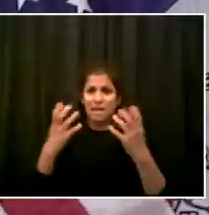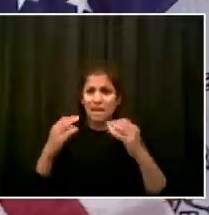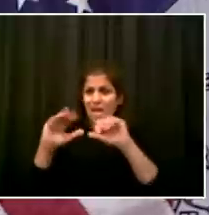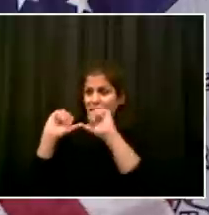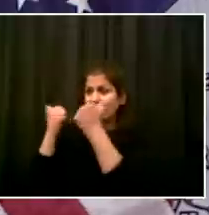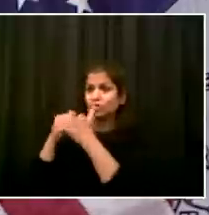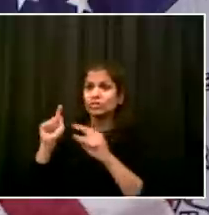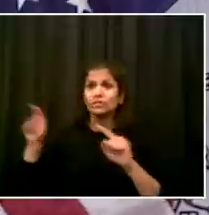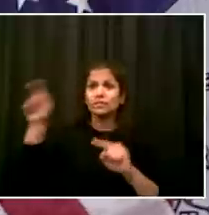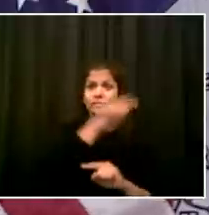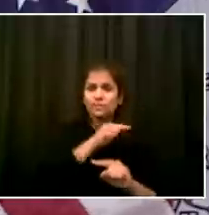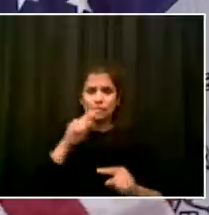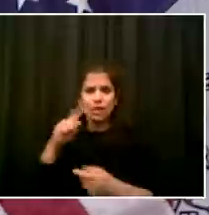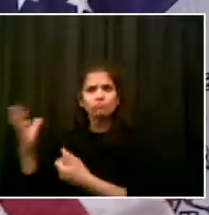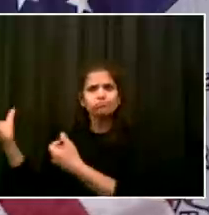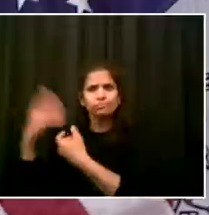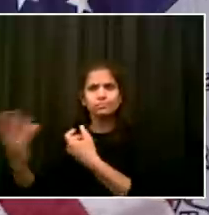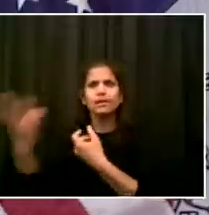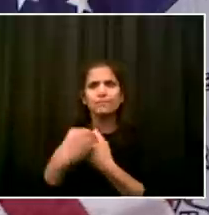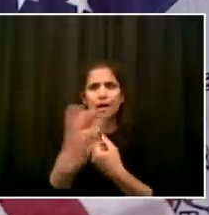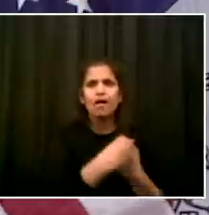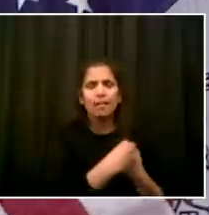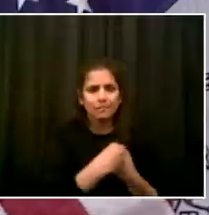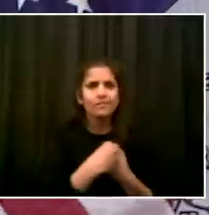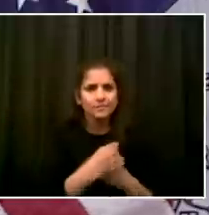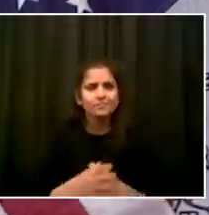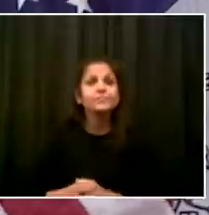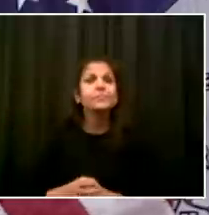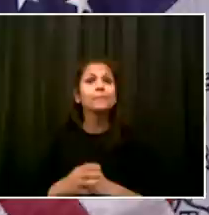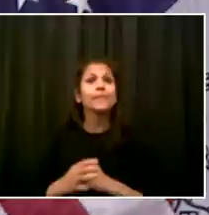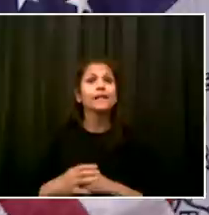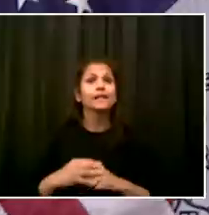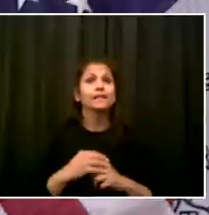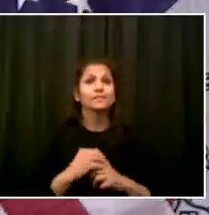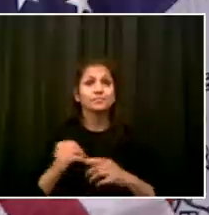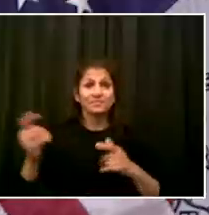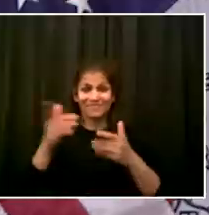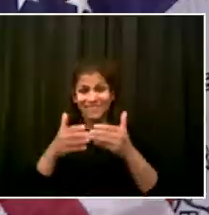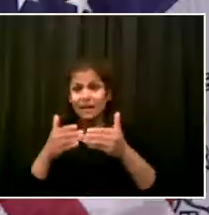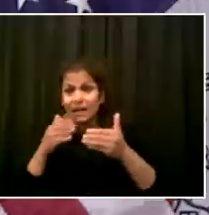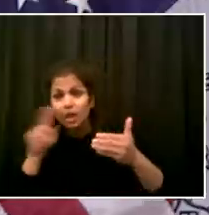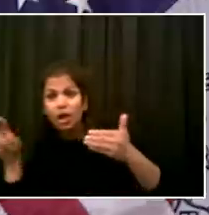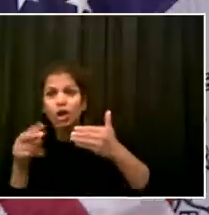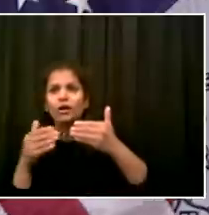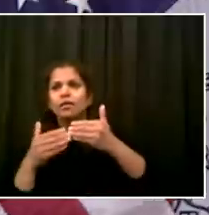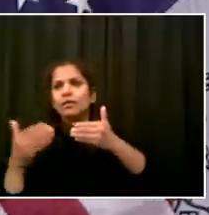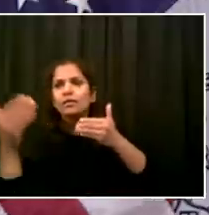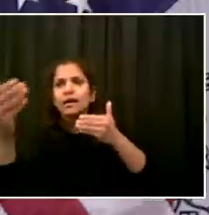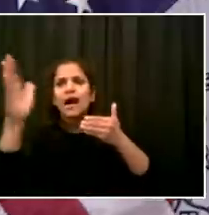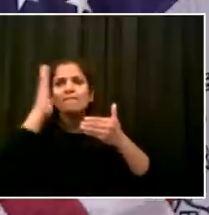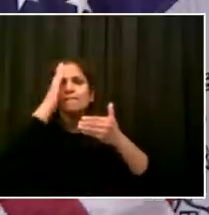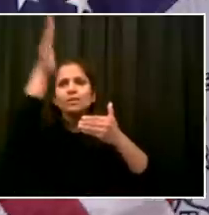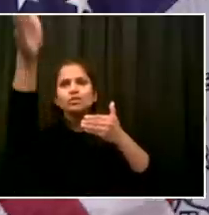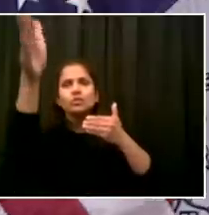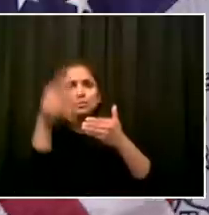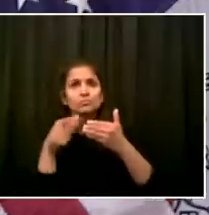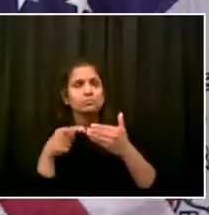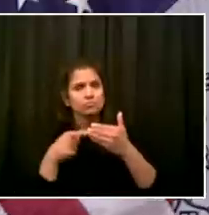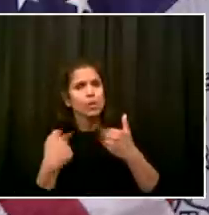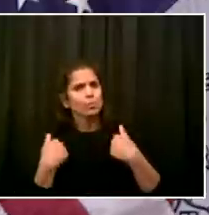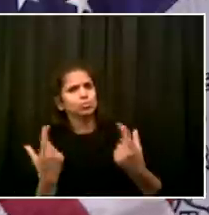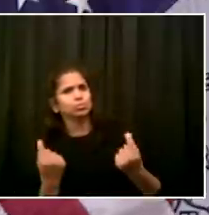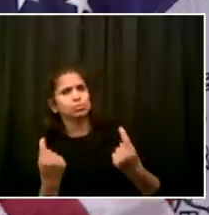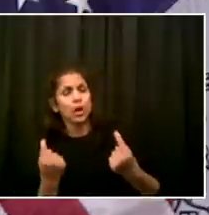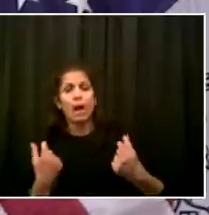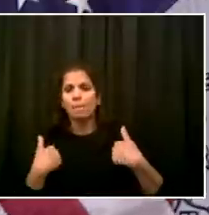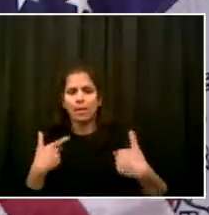So much of the effort that will be engineered in the days to come will be about addressing these fundamental disparities and using this moment, despite the pain